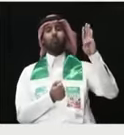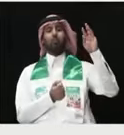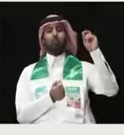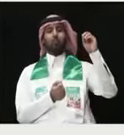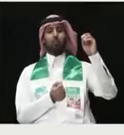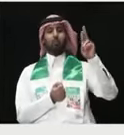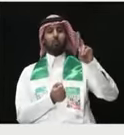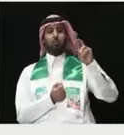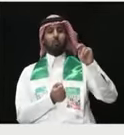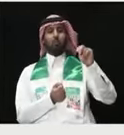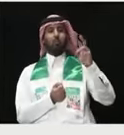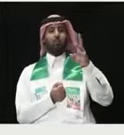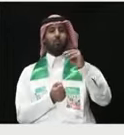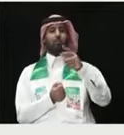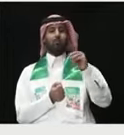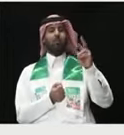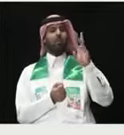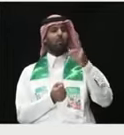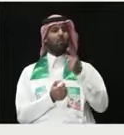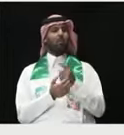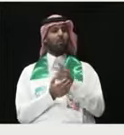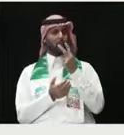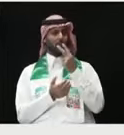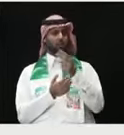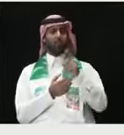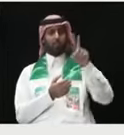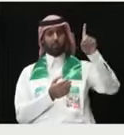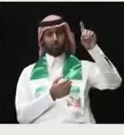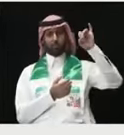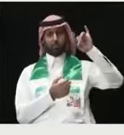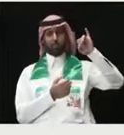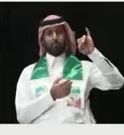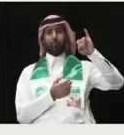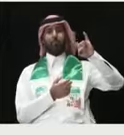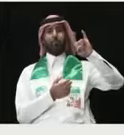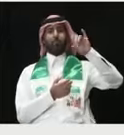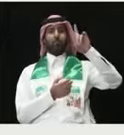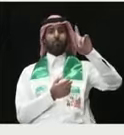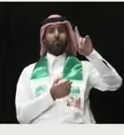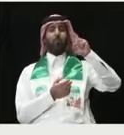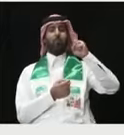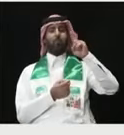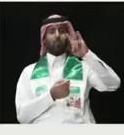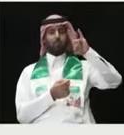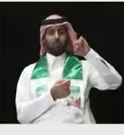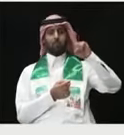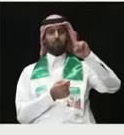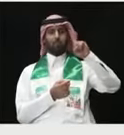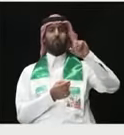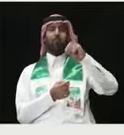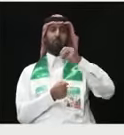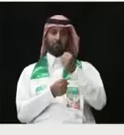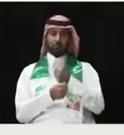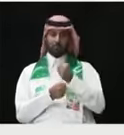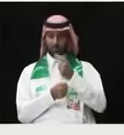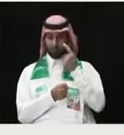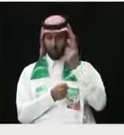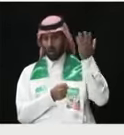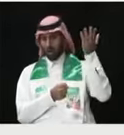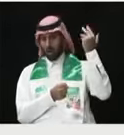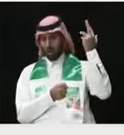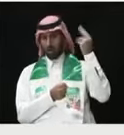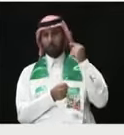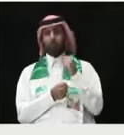are whether they are did. Let me write it for you here. So we have the helping verb. They are did, and we